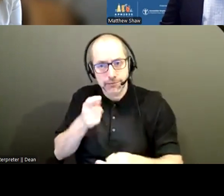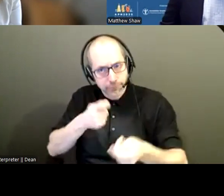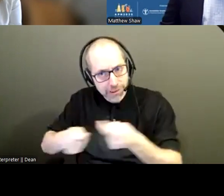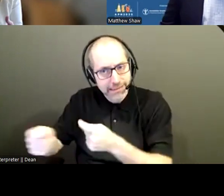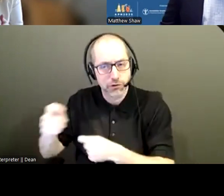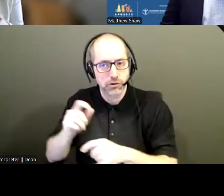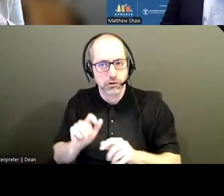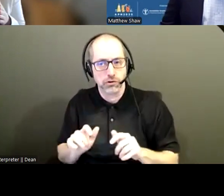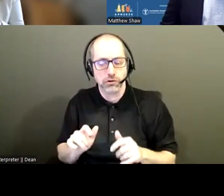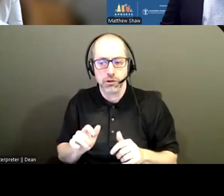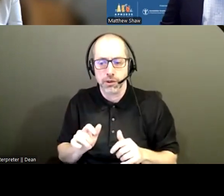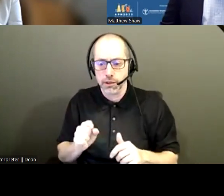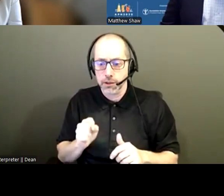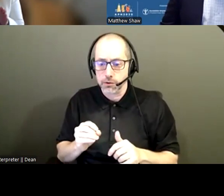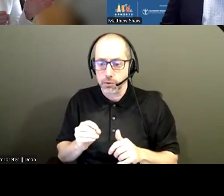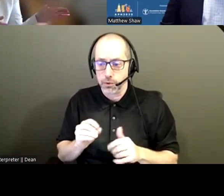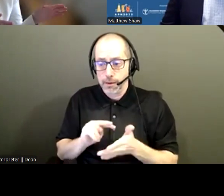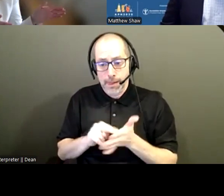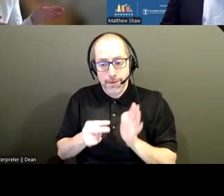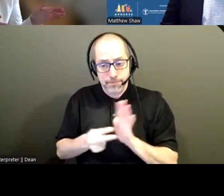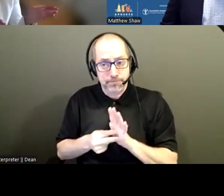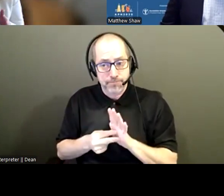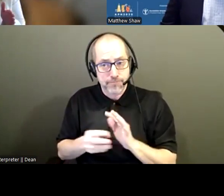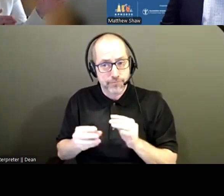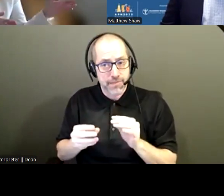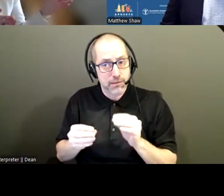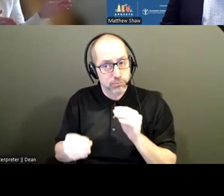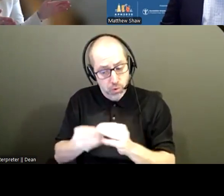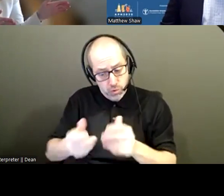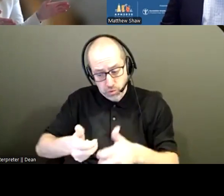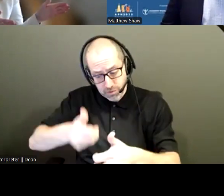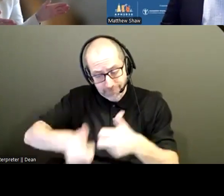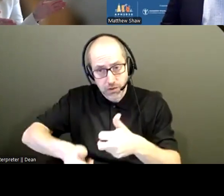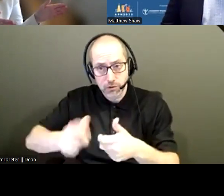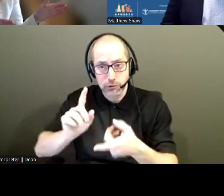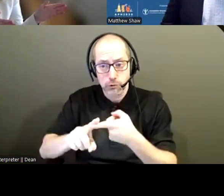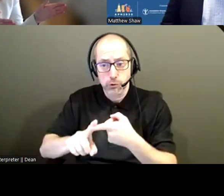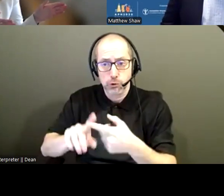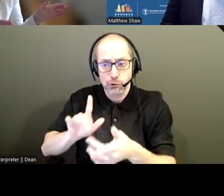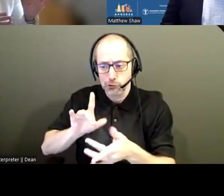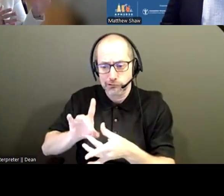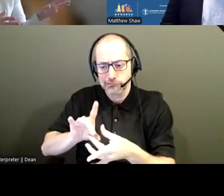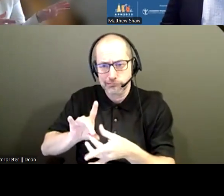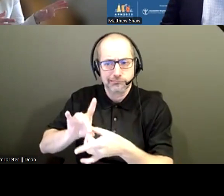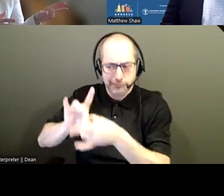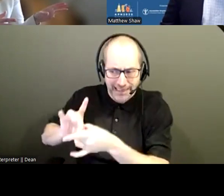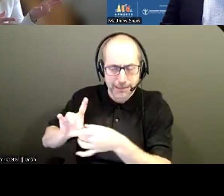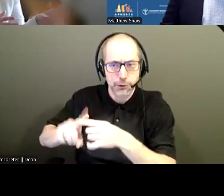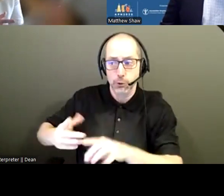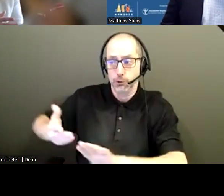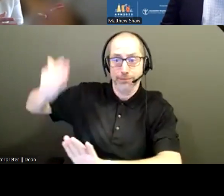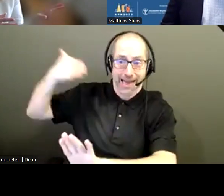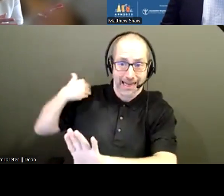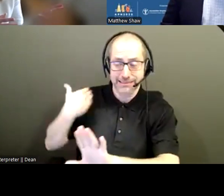so that means it's harder to connect to what we were doing in the past. The data they had